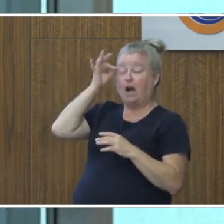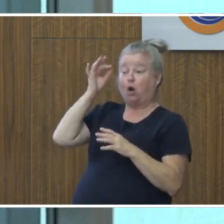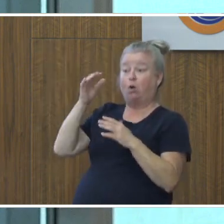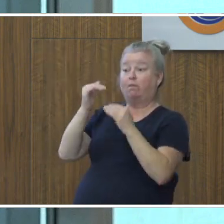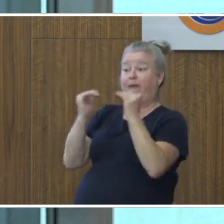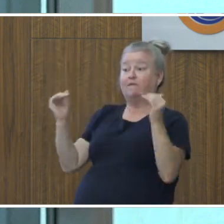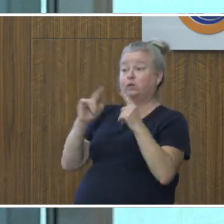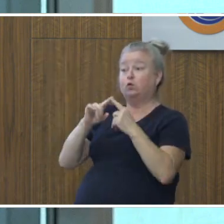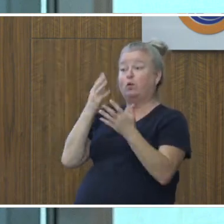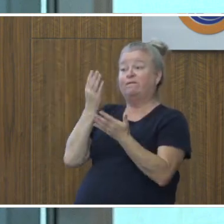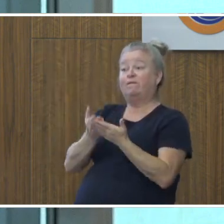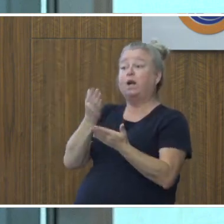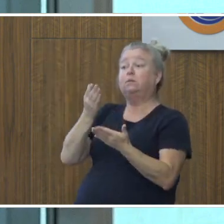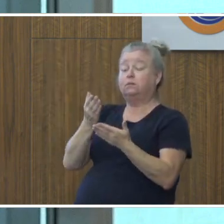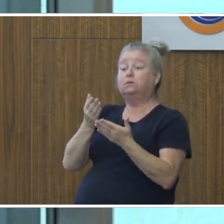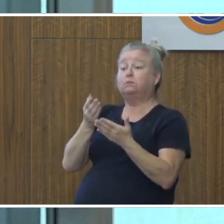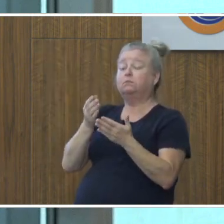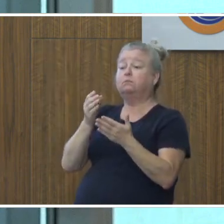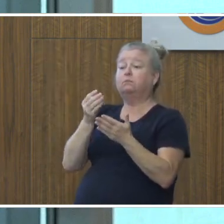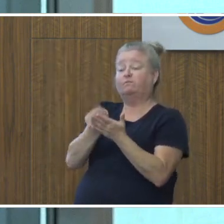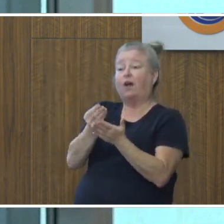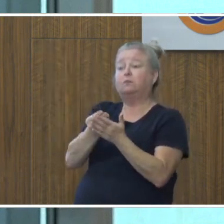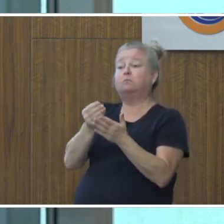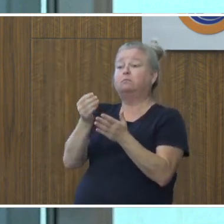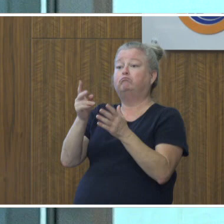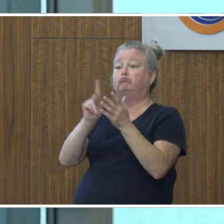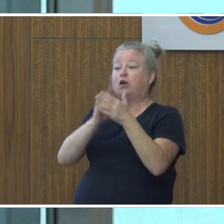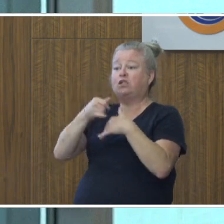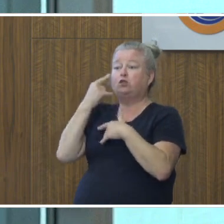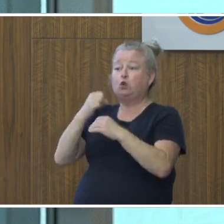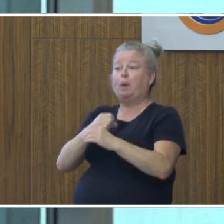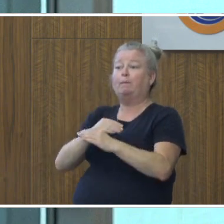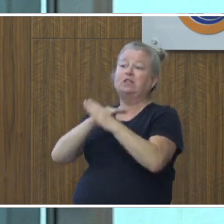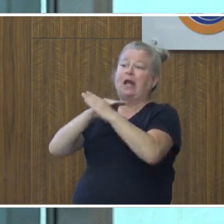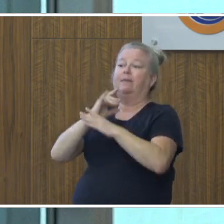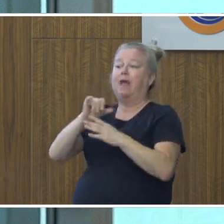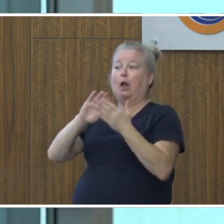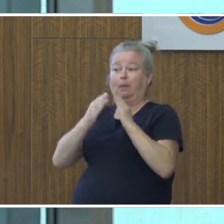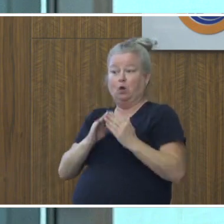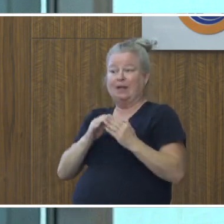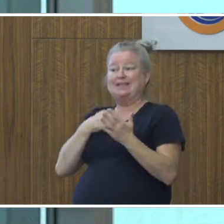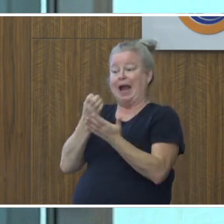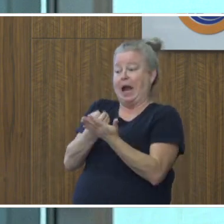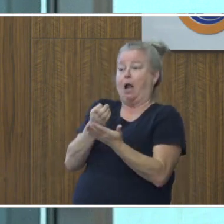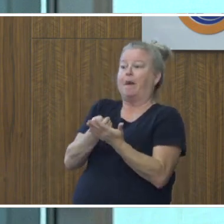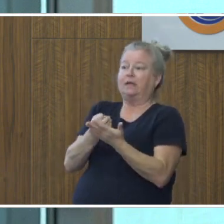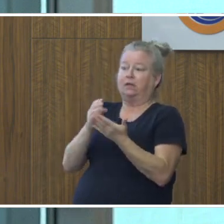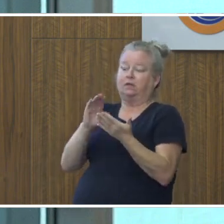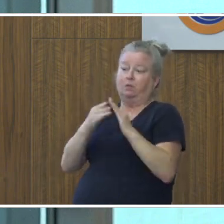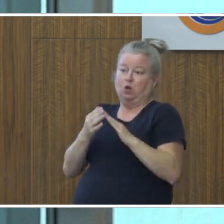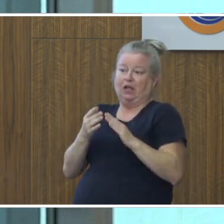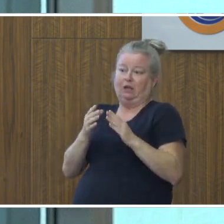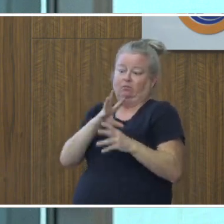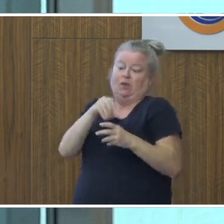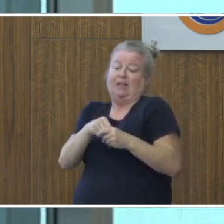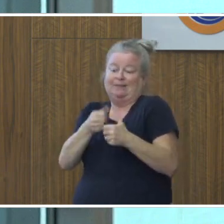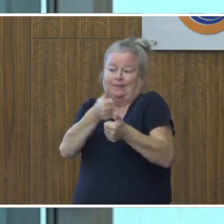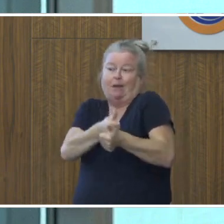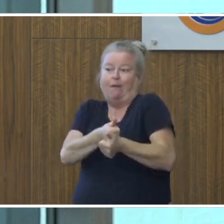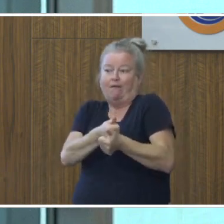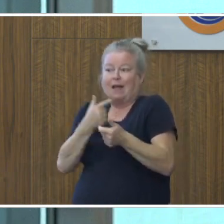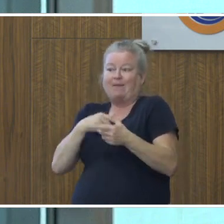fund projects that would protect these communities. And there's also, they're kind of an economic community in and of themselves because they have their